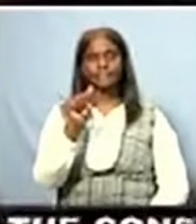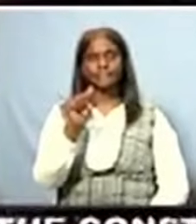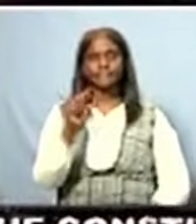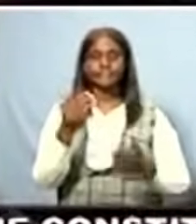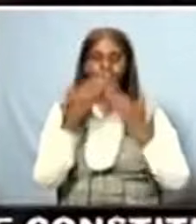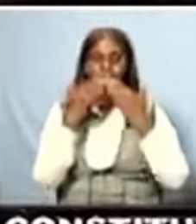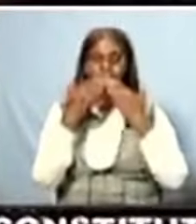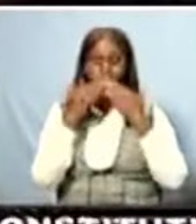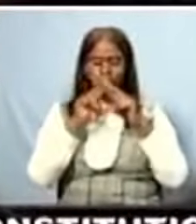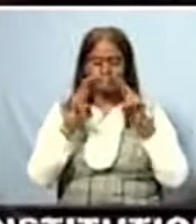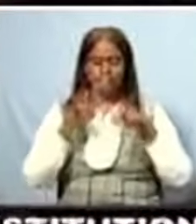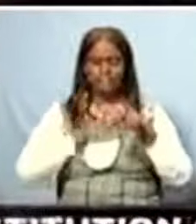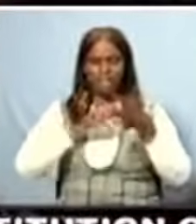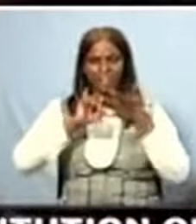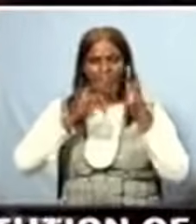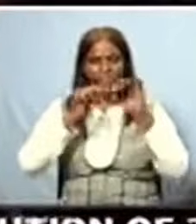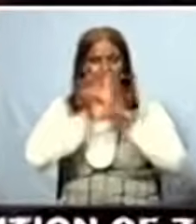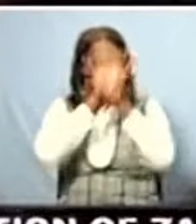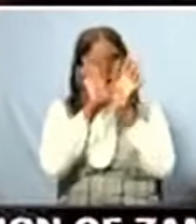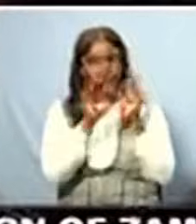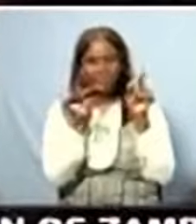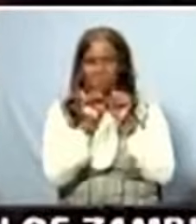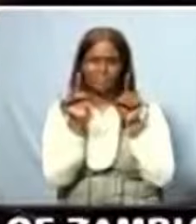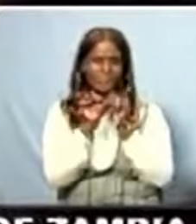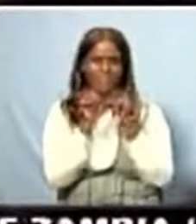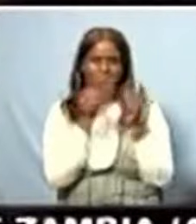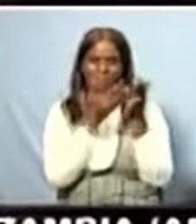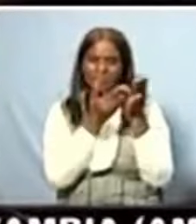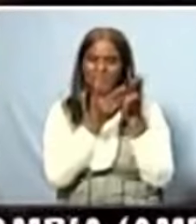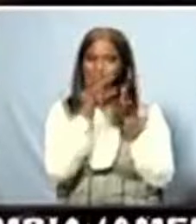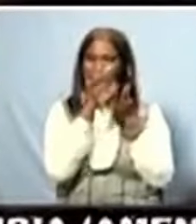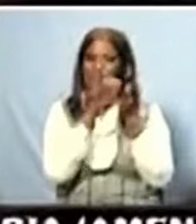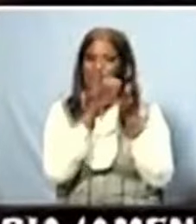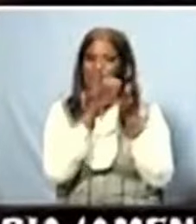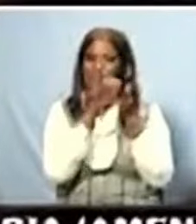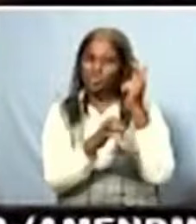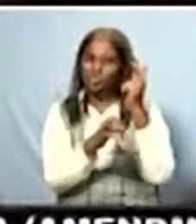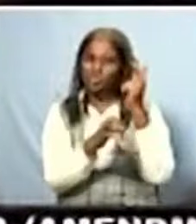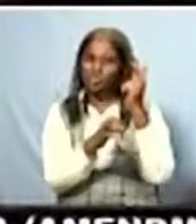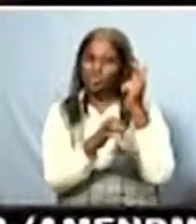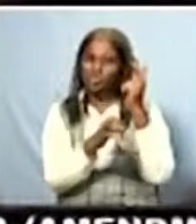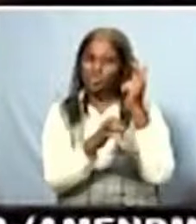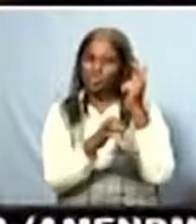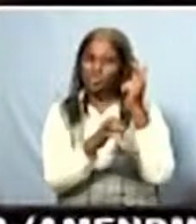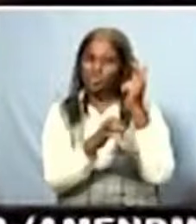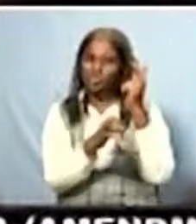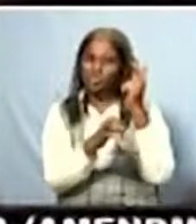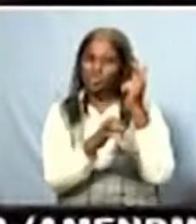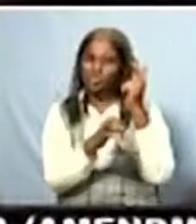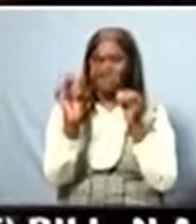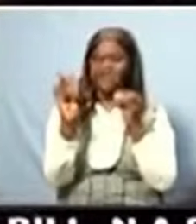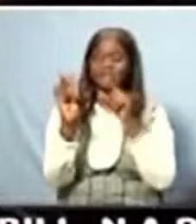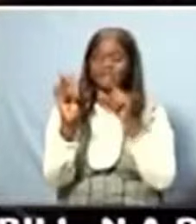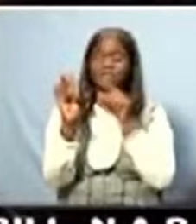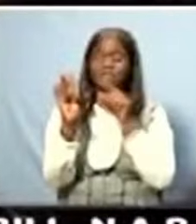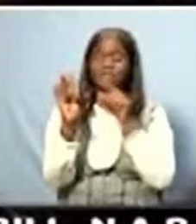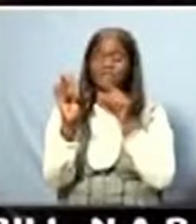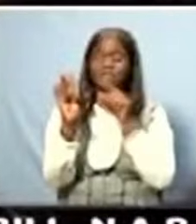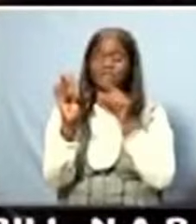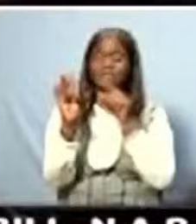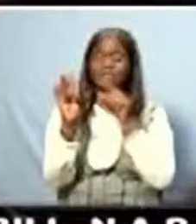Thank you, Chair. My point of clarification is on clause 2, amendment of Article 47.